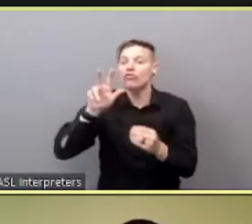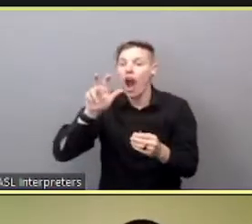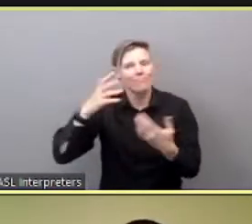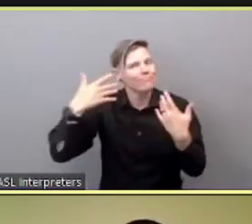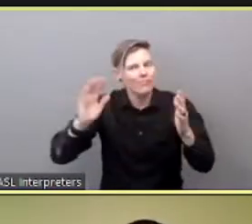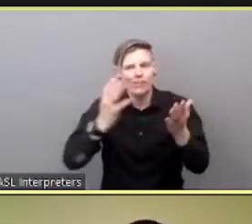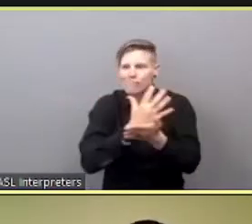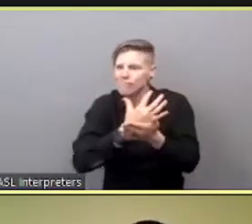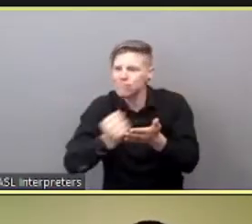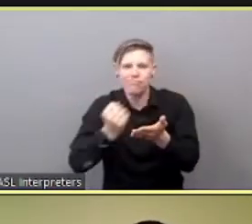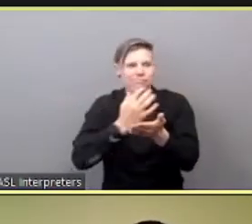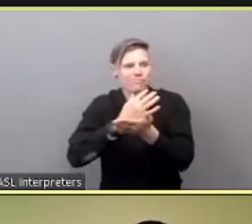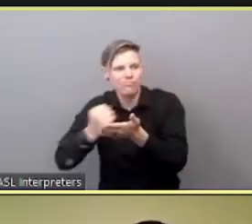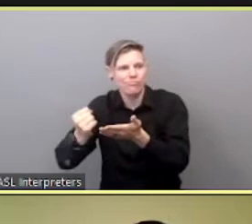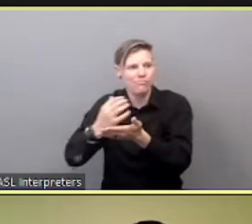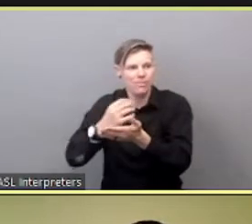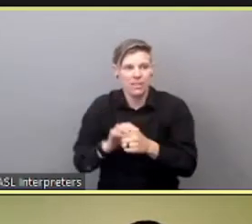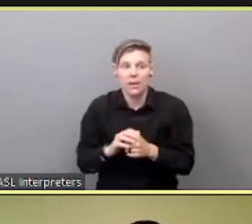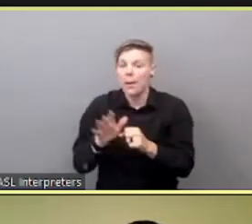Pandemic employment